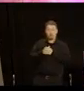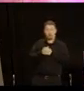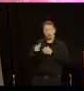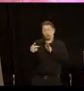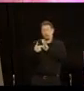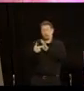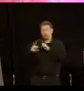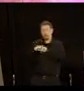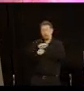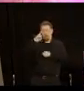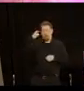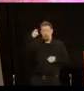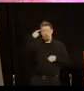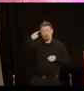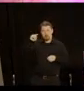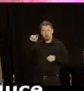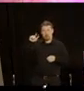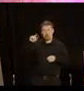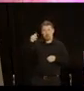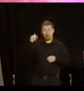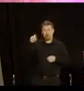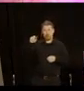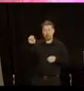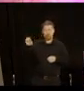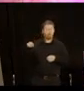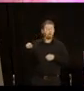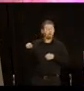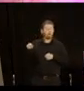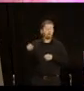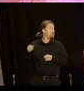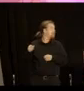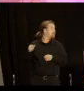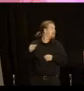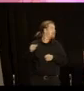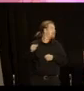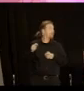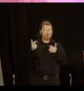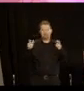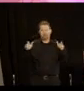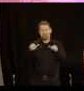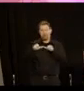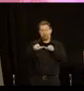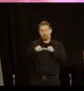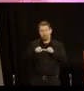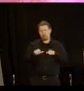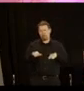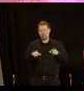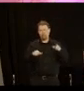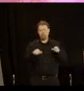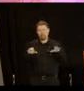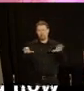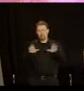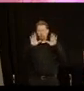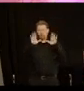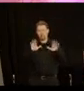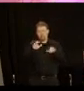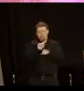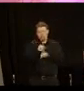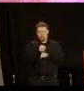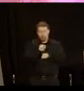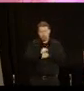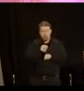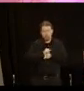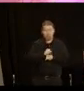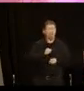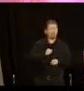how many counties do you have? 3 total counties. It's a large area, and she's done a great job. Ladies and